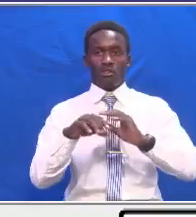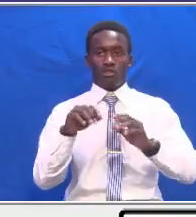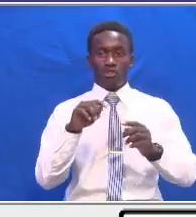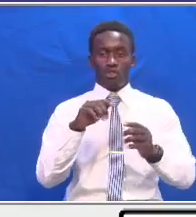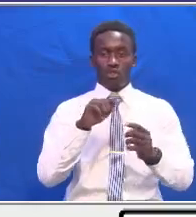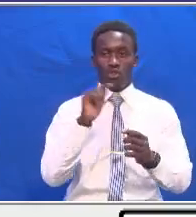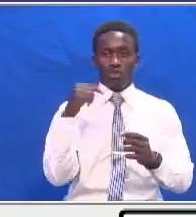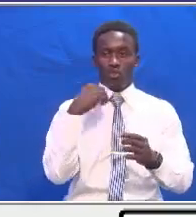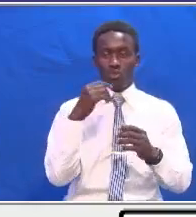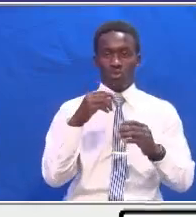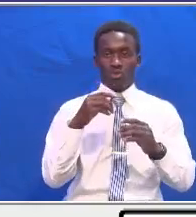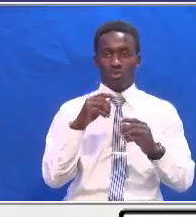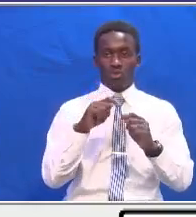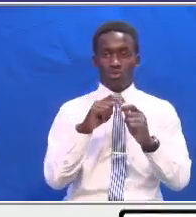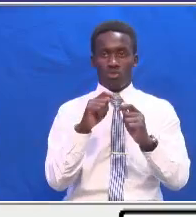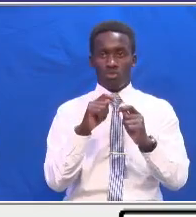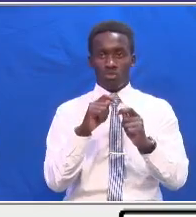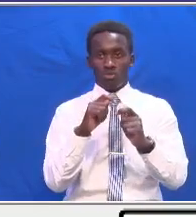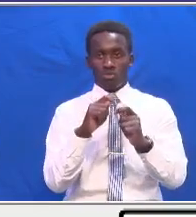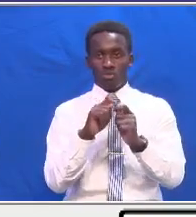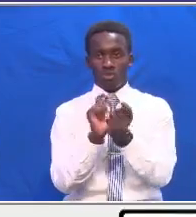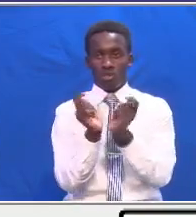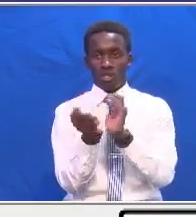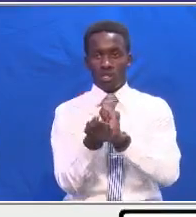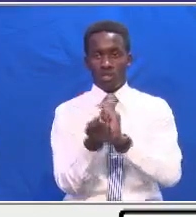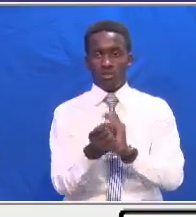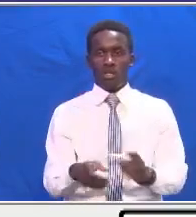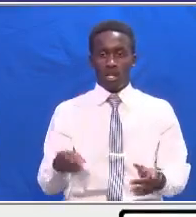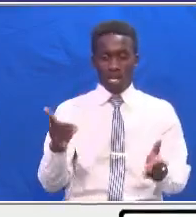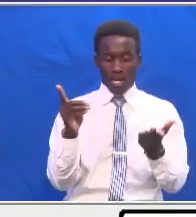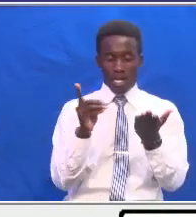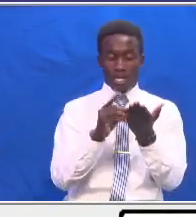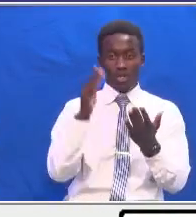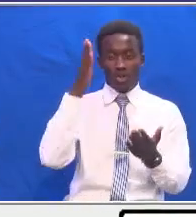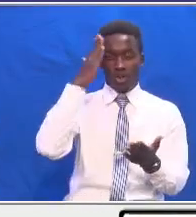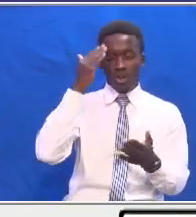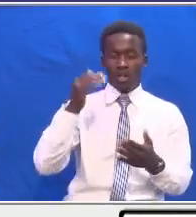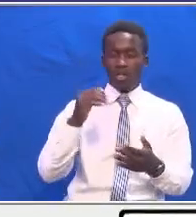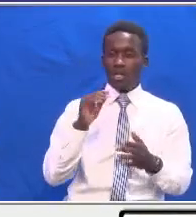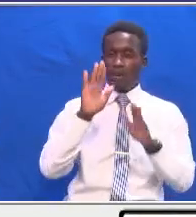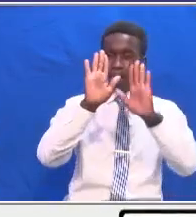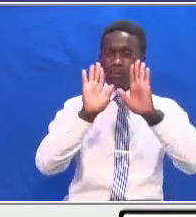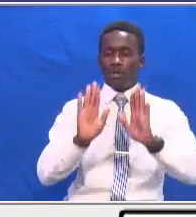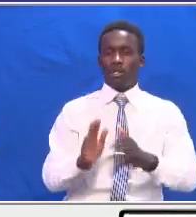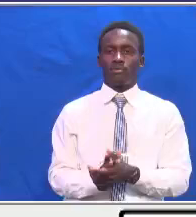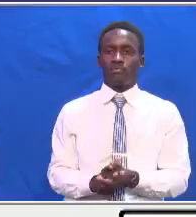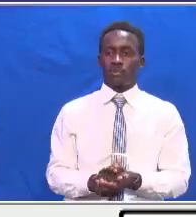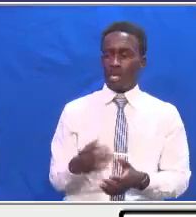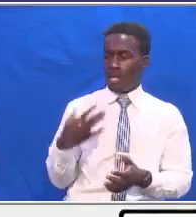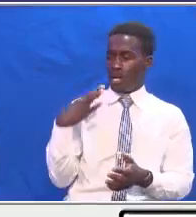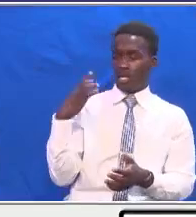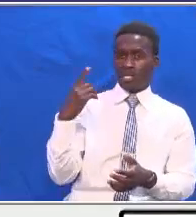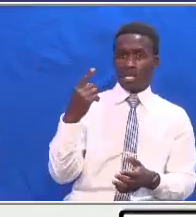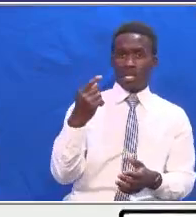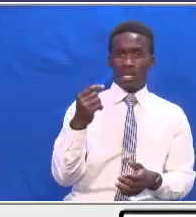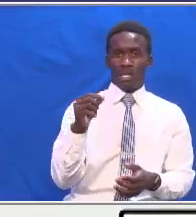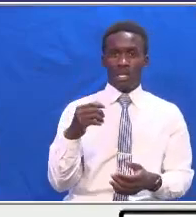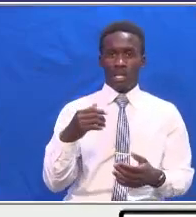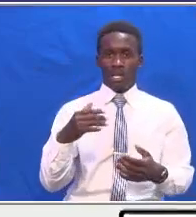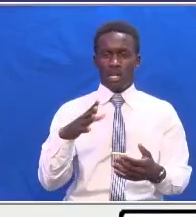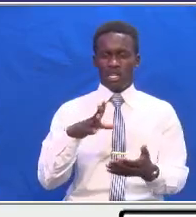digital literacy is really critical. The other day, I received a phone call from my seven-year-old son